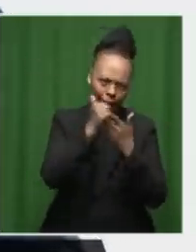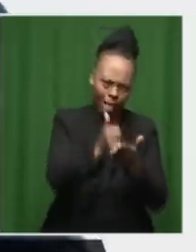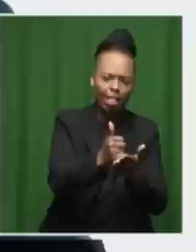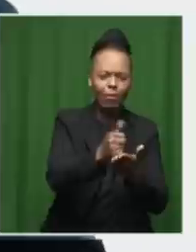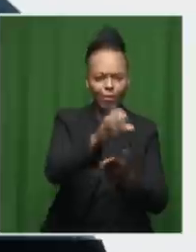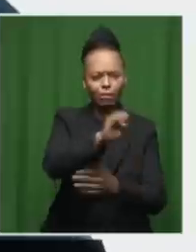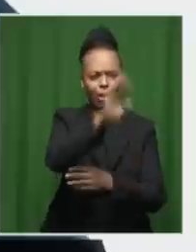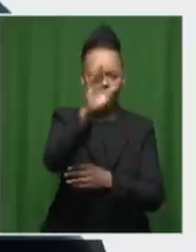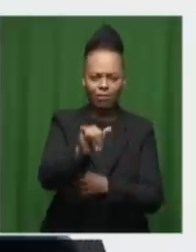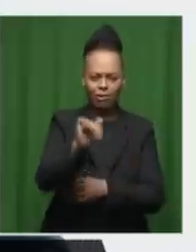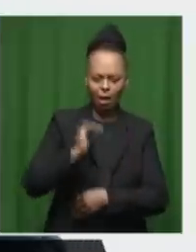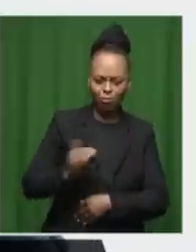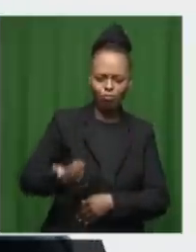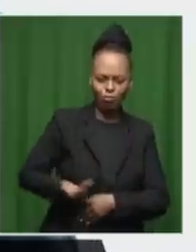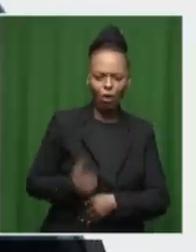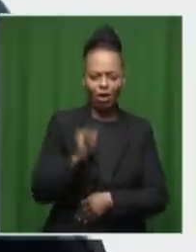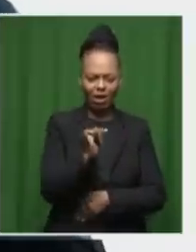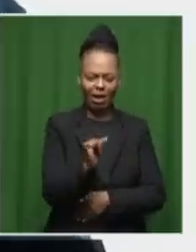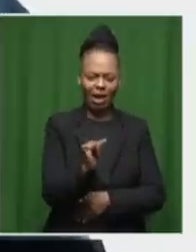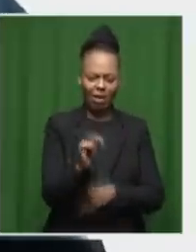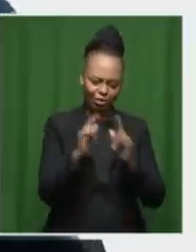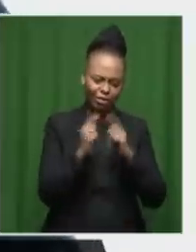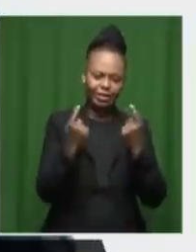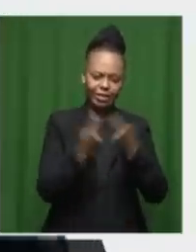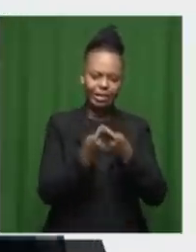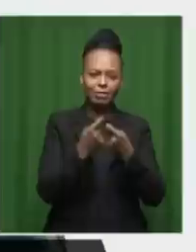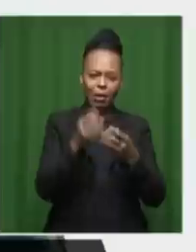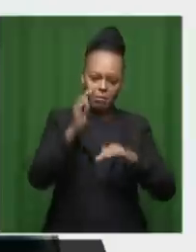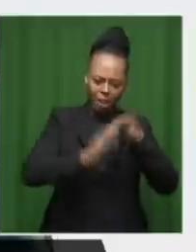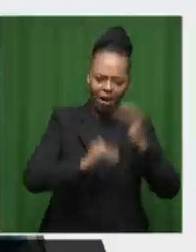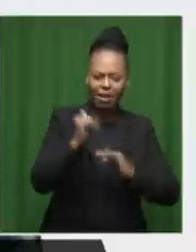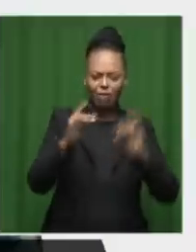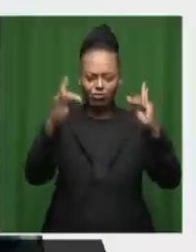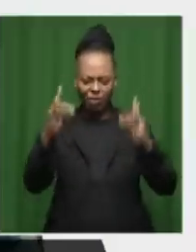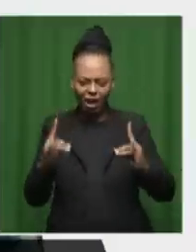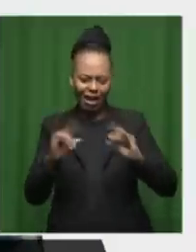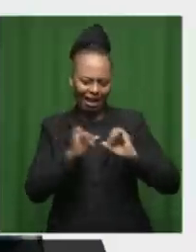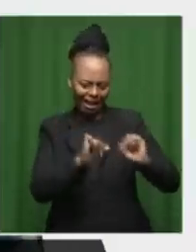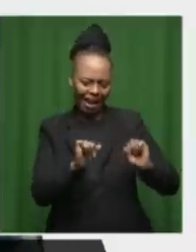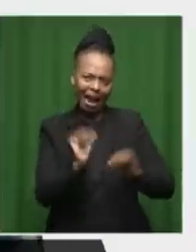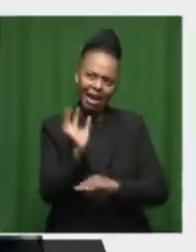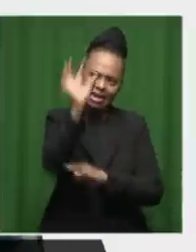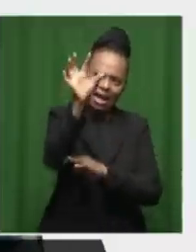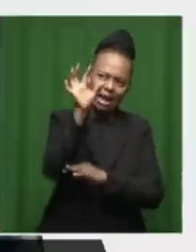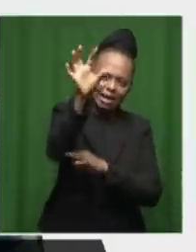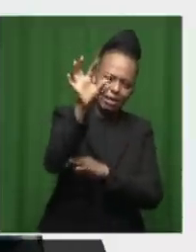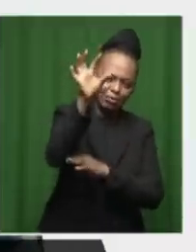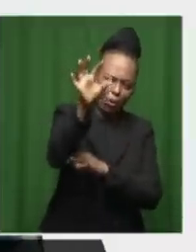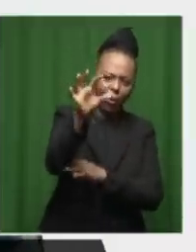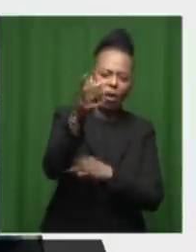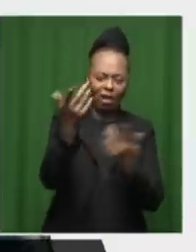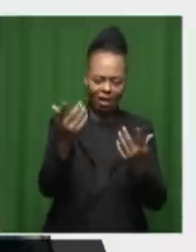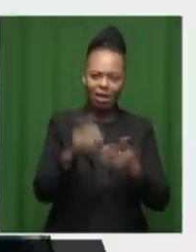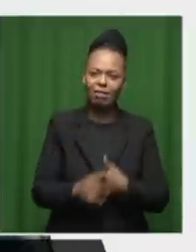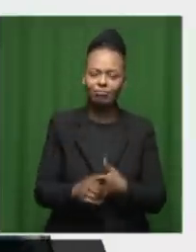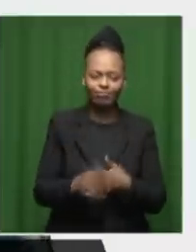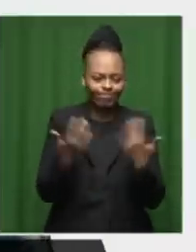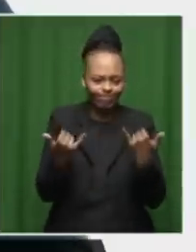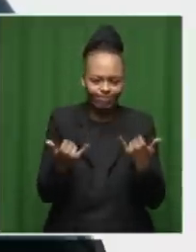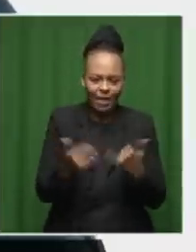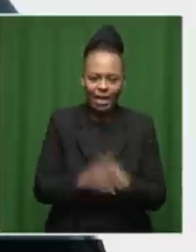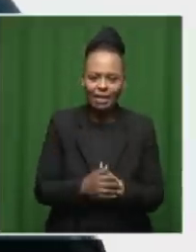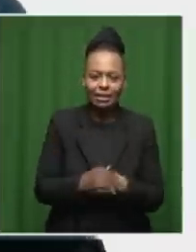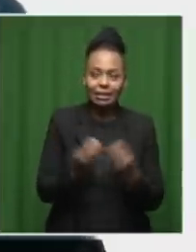the facility for Netball South Africa, you know, the courts. And that to me is something that even a win, I don't think would ever, you know,